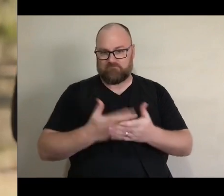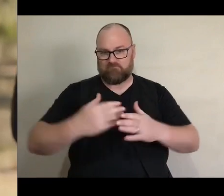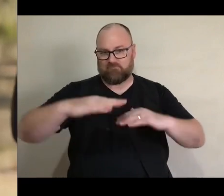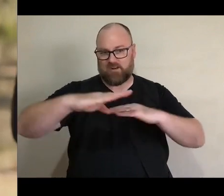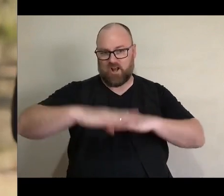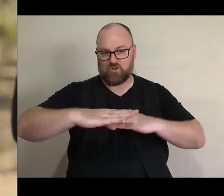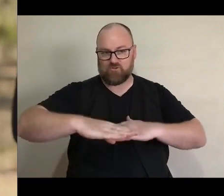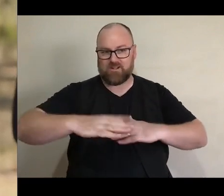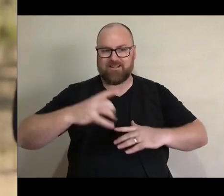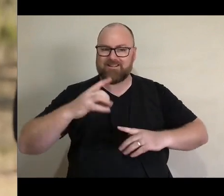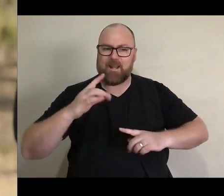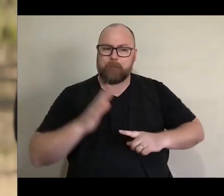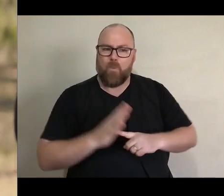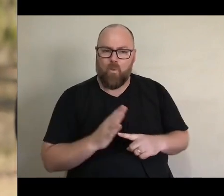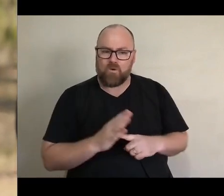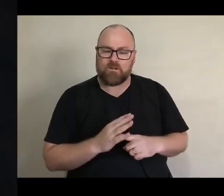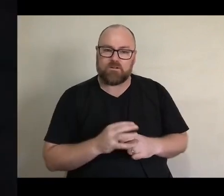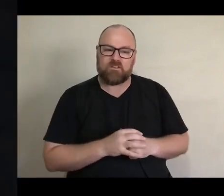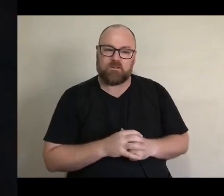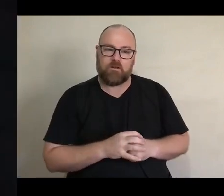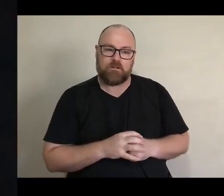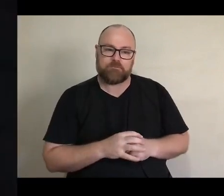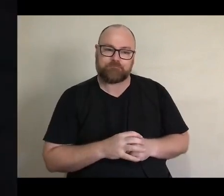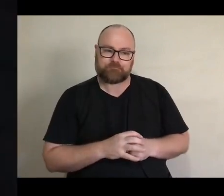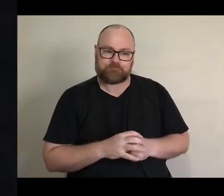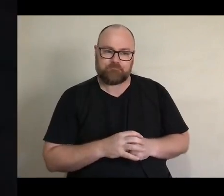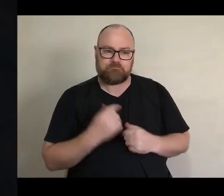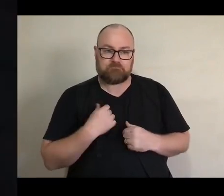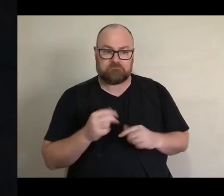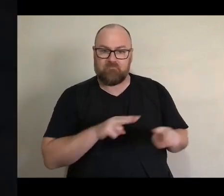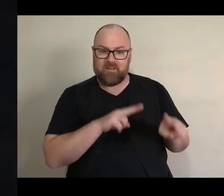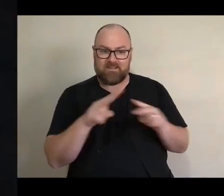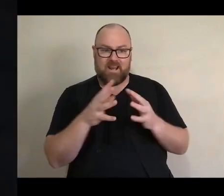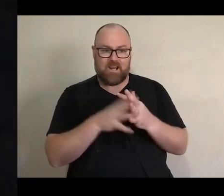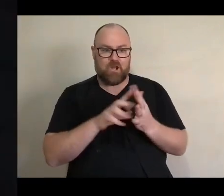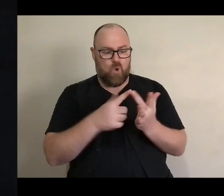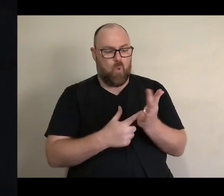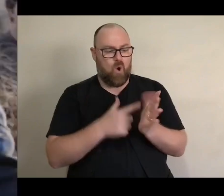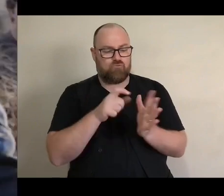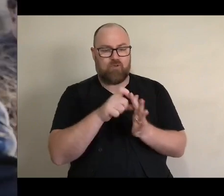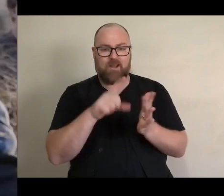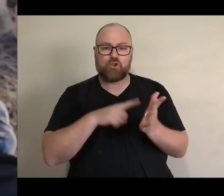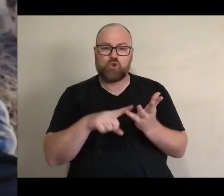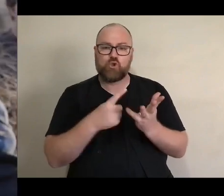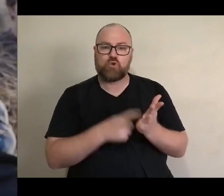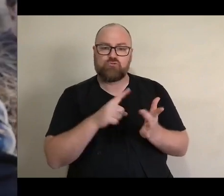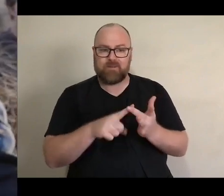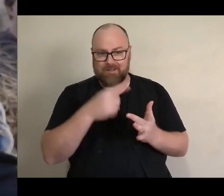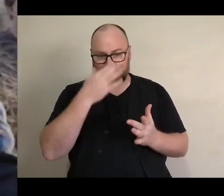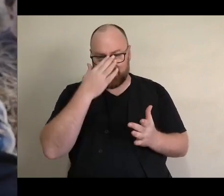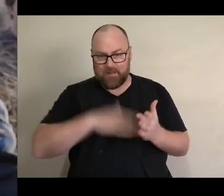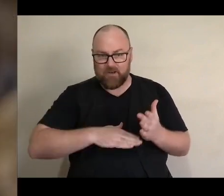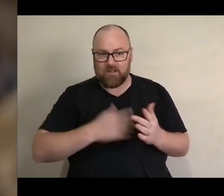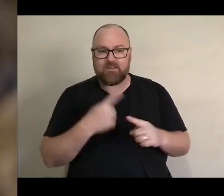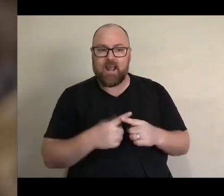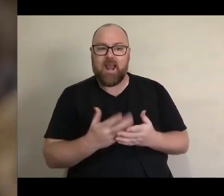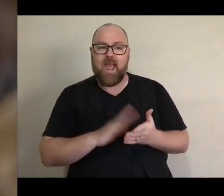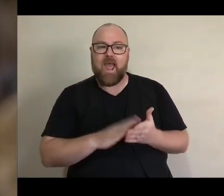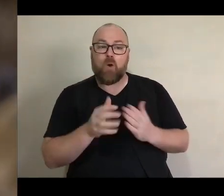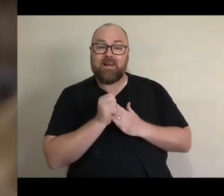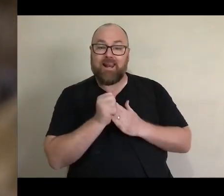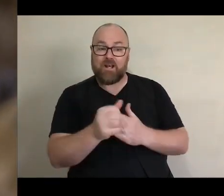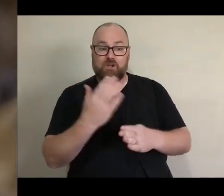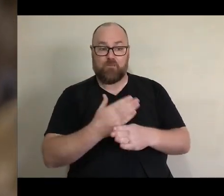important. Seeing the Wiradjuri experience and how leadership works in the local community here